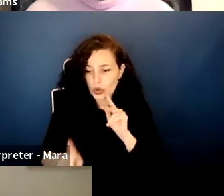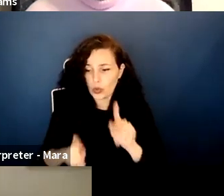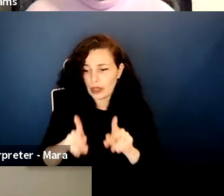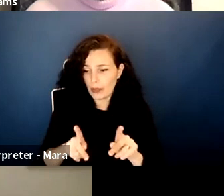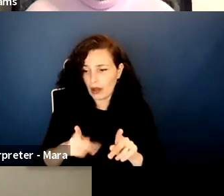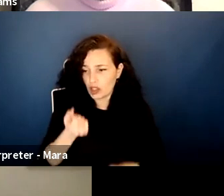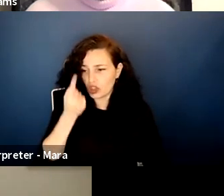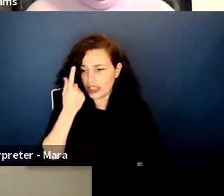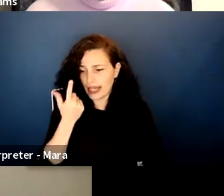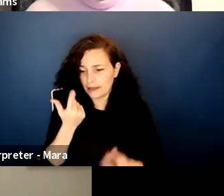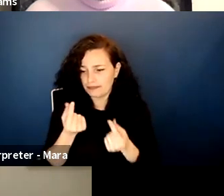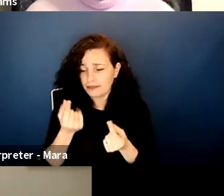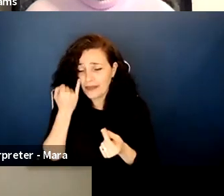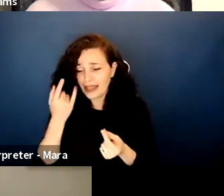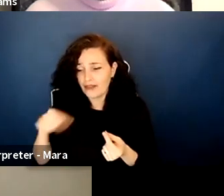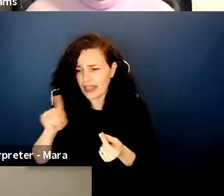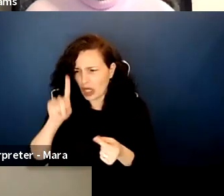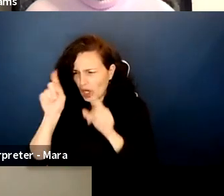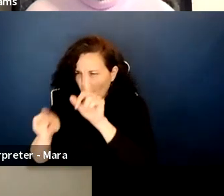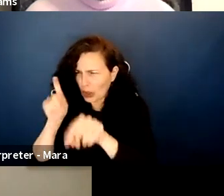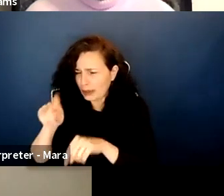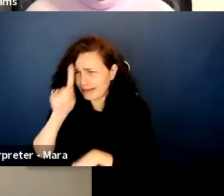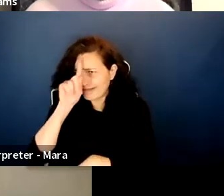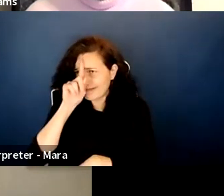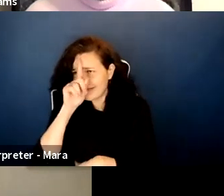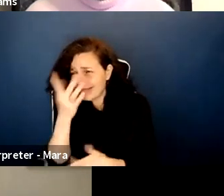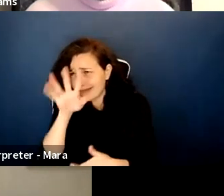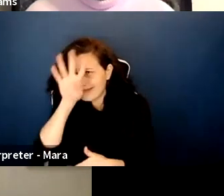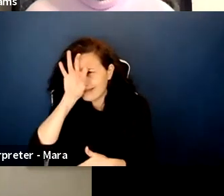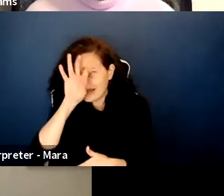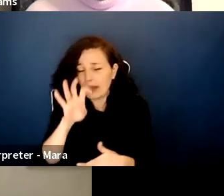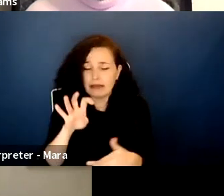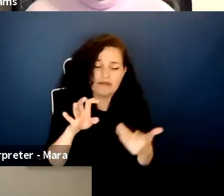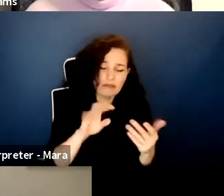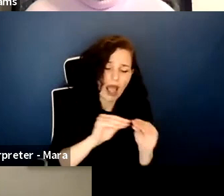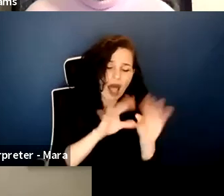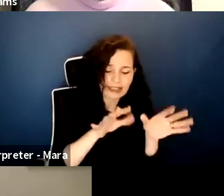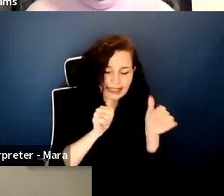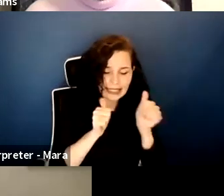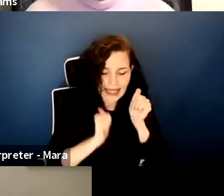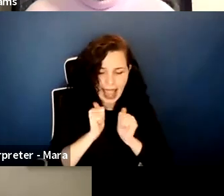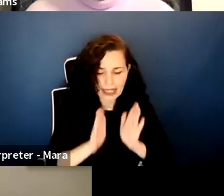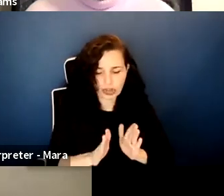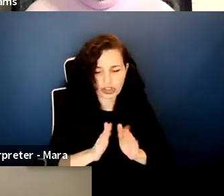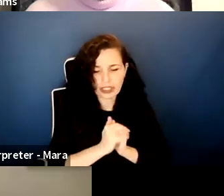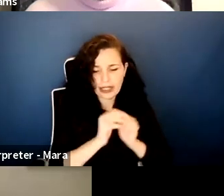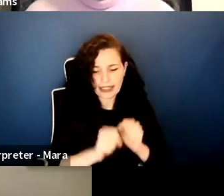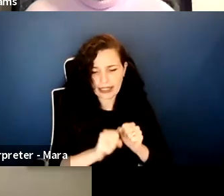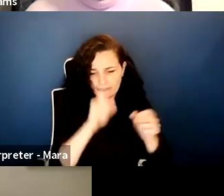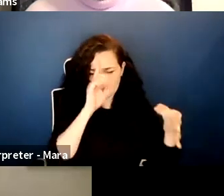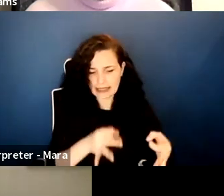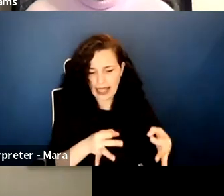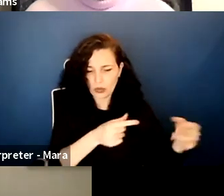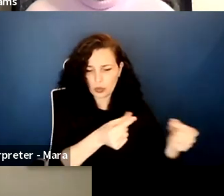in their interpretation? I can make choices, but those choices, they're based on, because I want to give structure to the character. I want to give it a